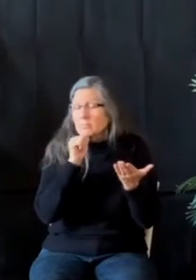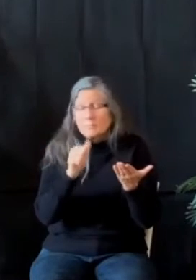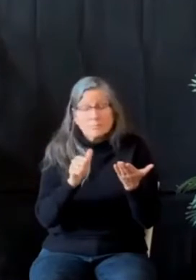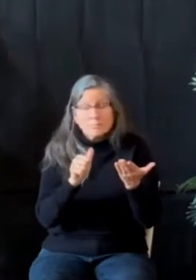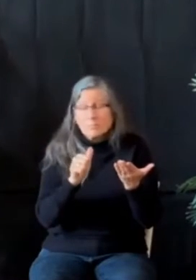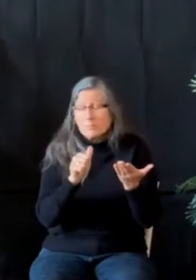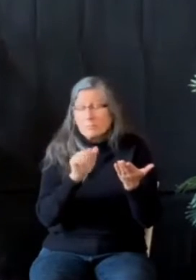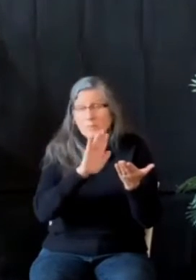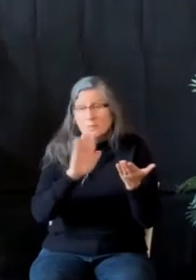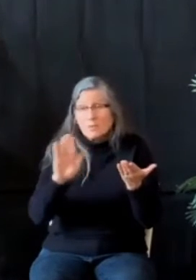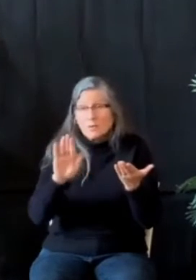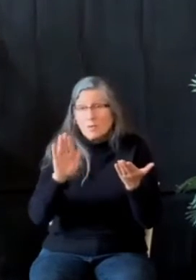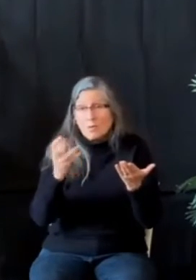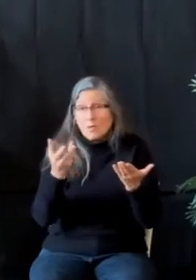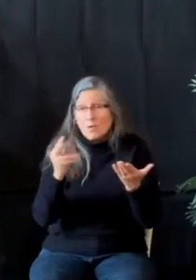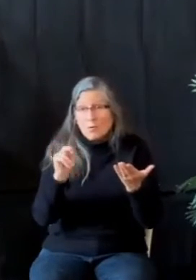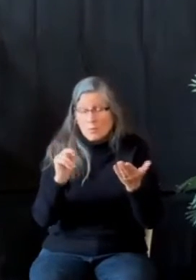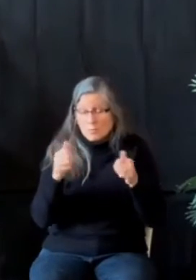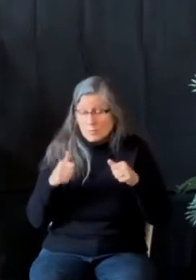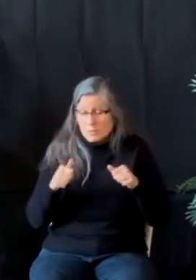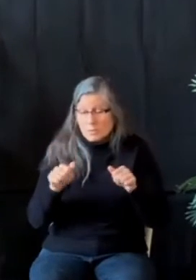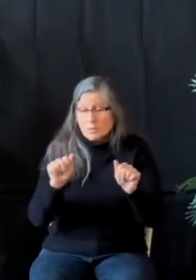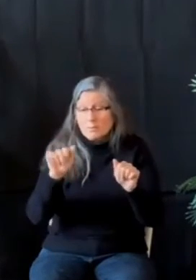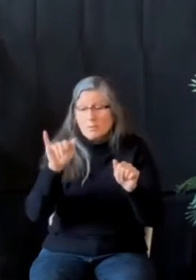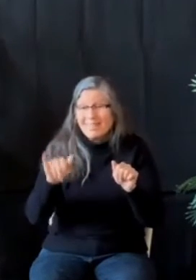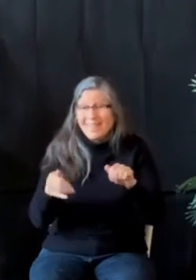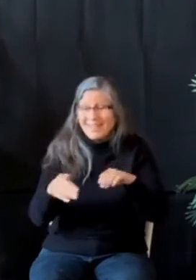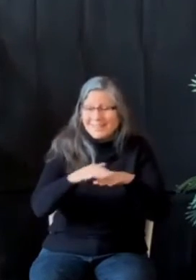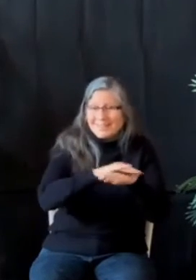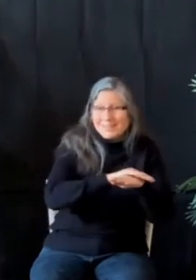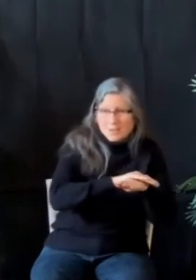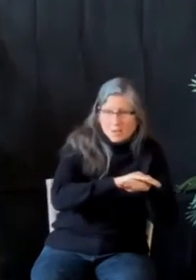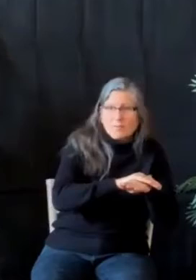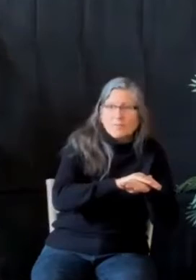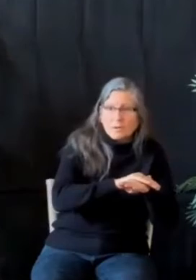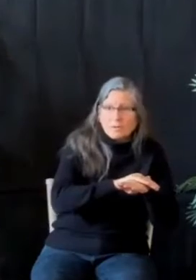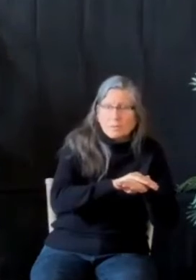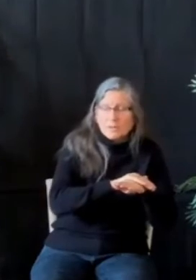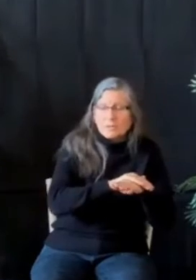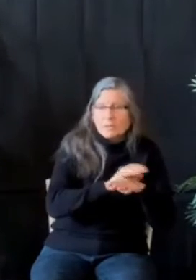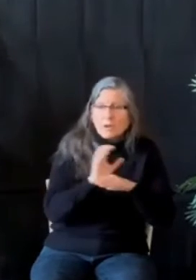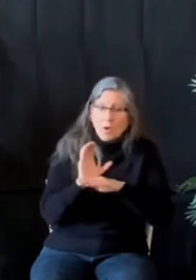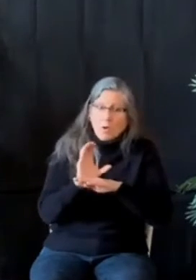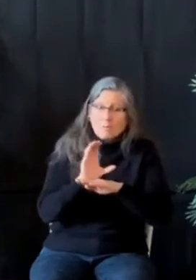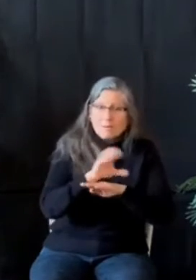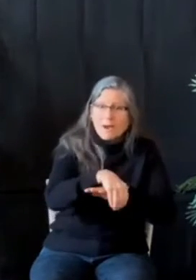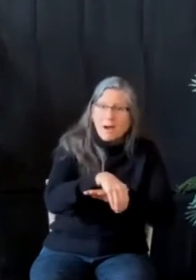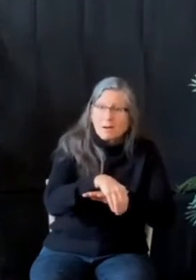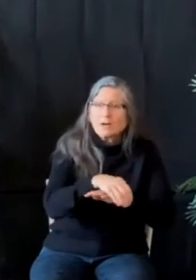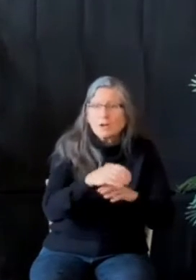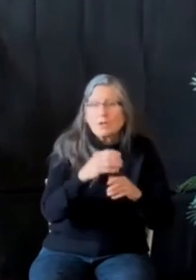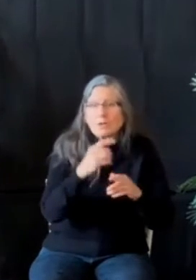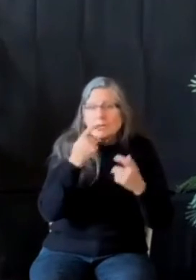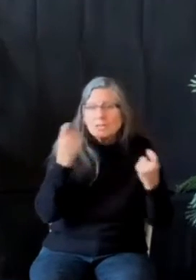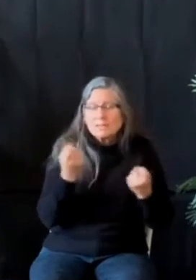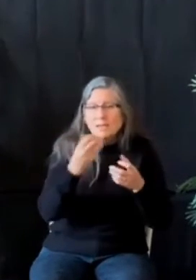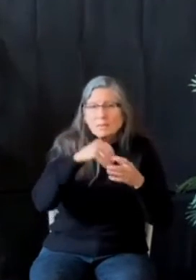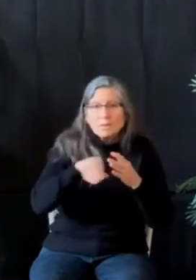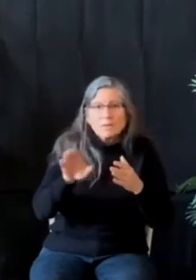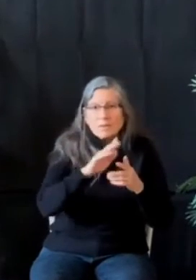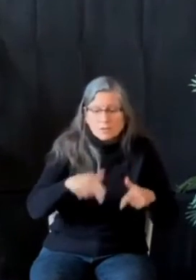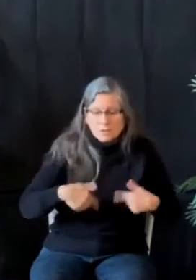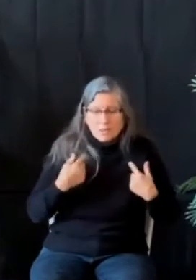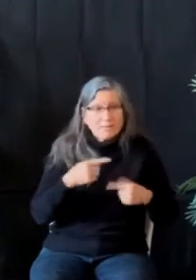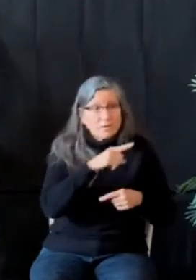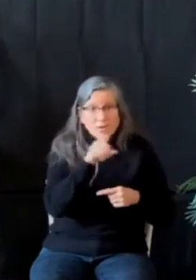not your own efforts that can cover or conquer sin in your life. Did you know that? You